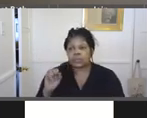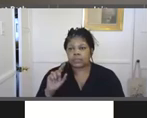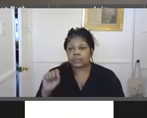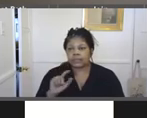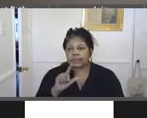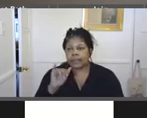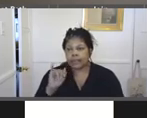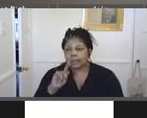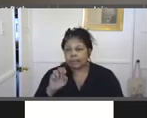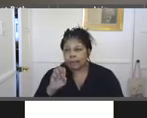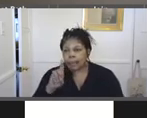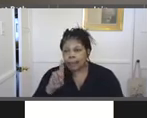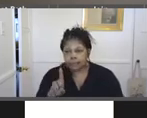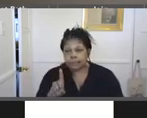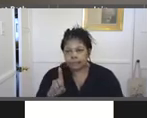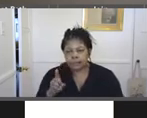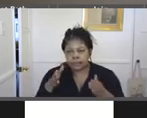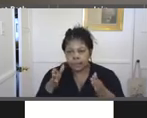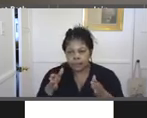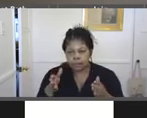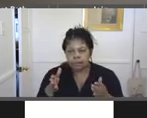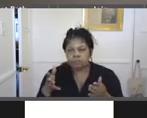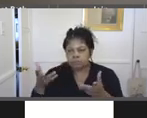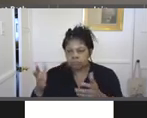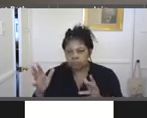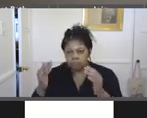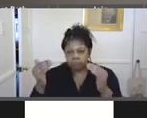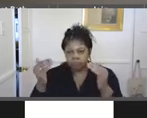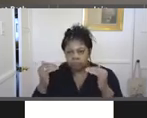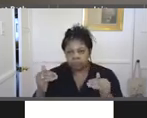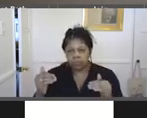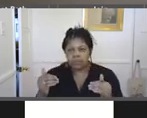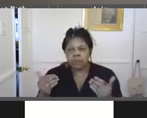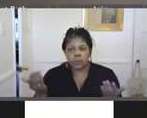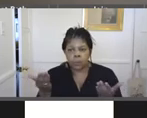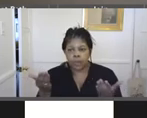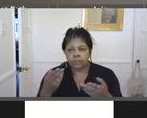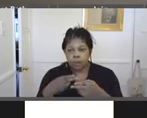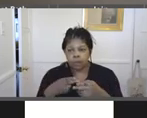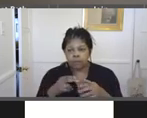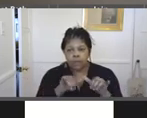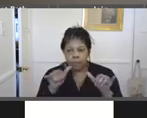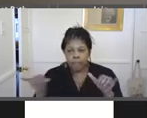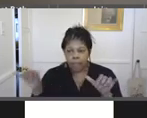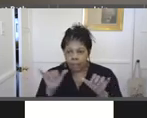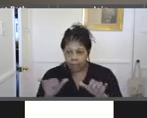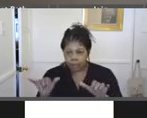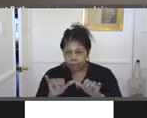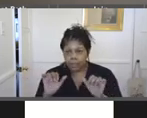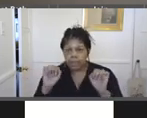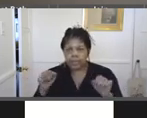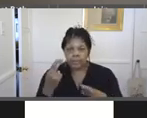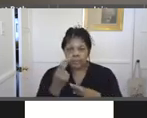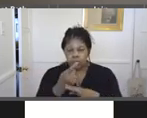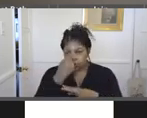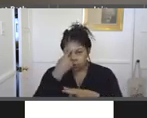The next thing that we're moving into now is what is called a pattern brush. And that can be used for borders. And in this